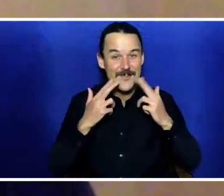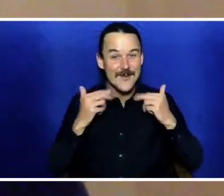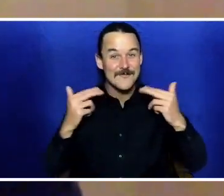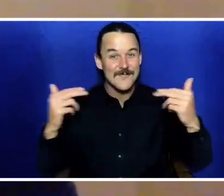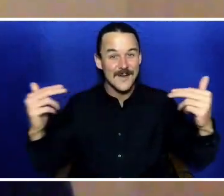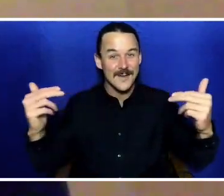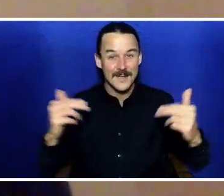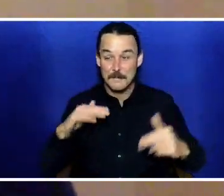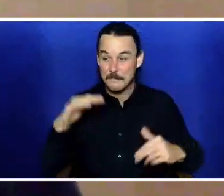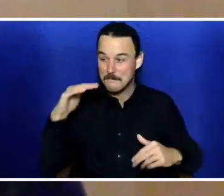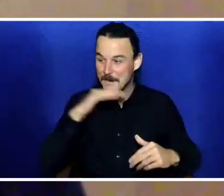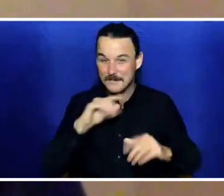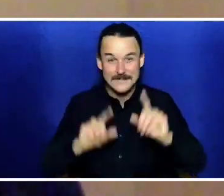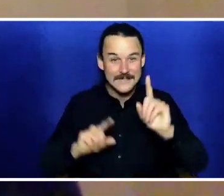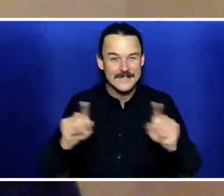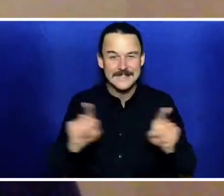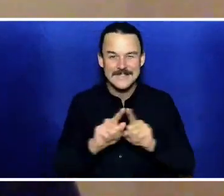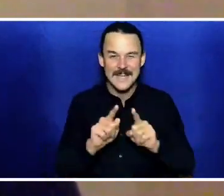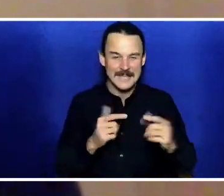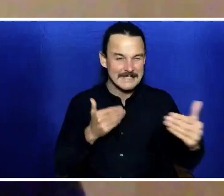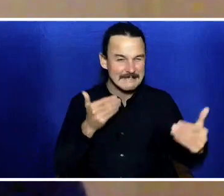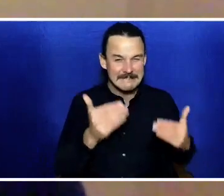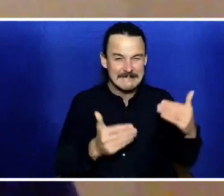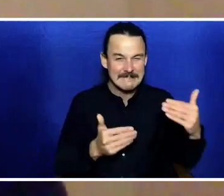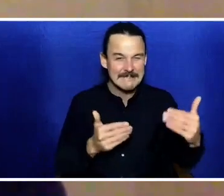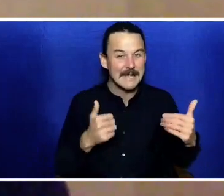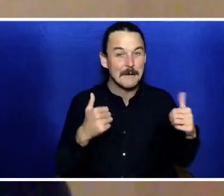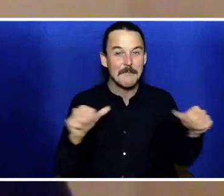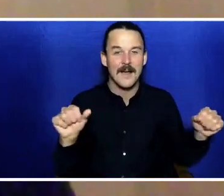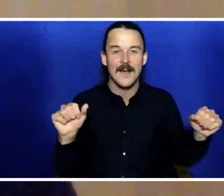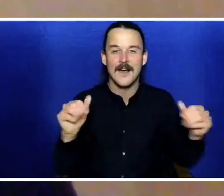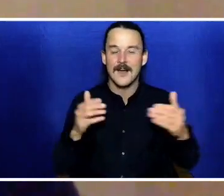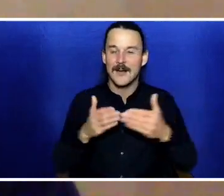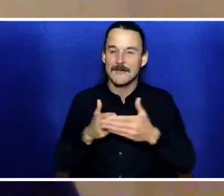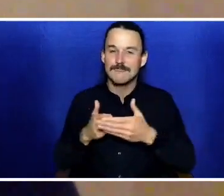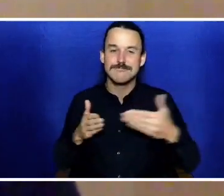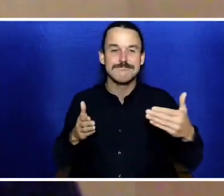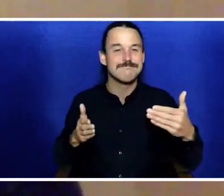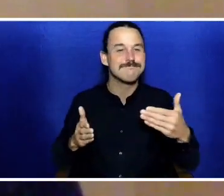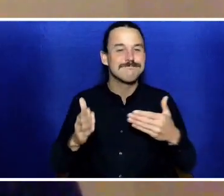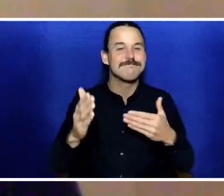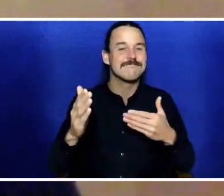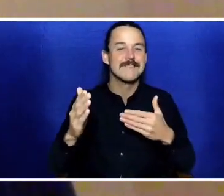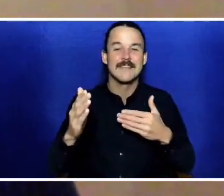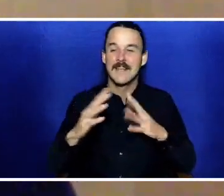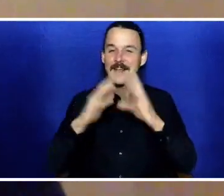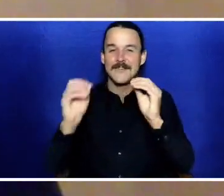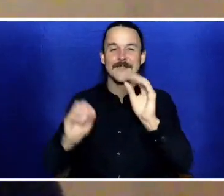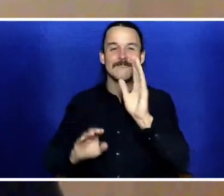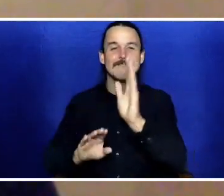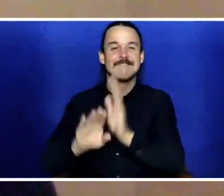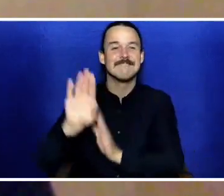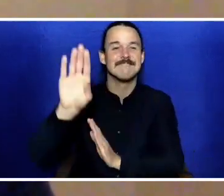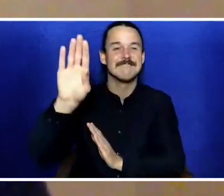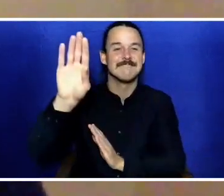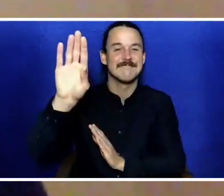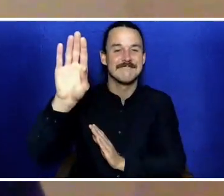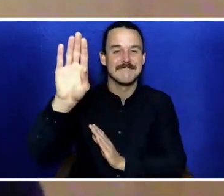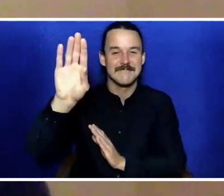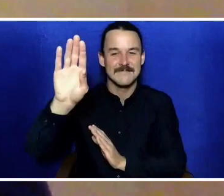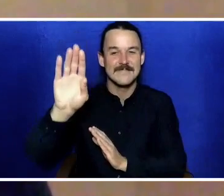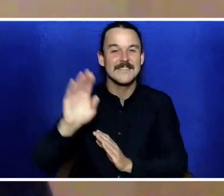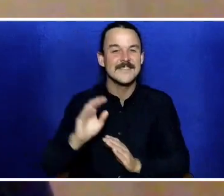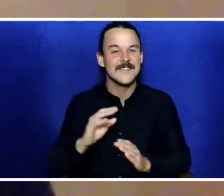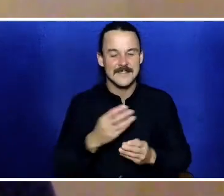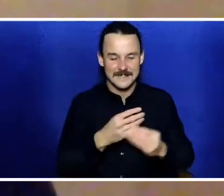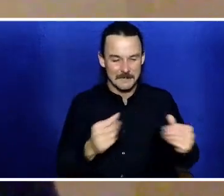I'm looking forward to sitting in the playhouse and having the experience of something difficult being transformed into something